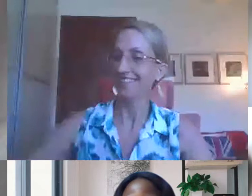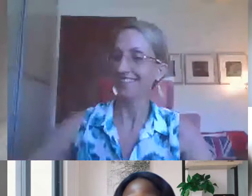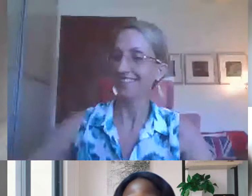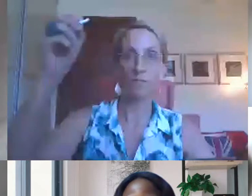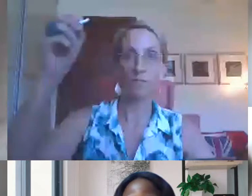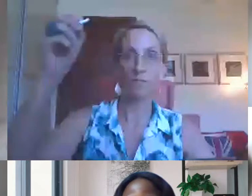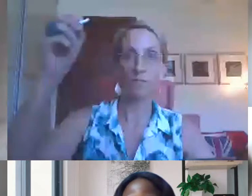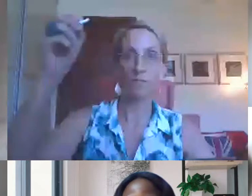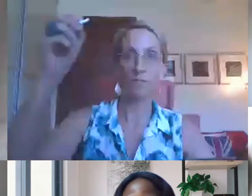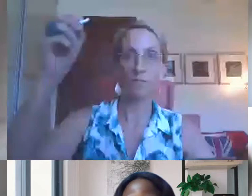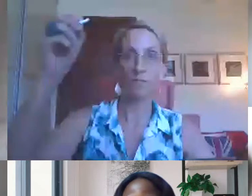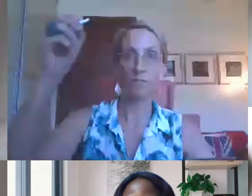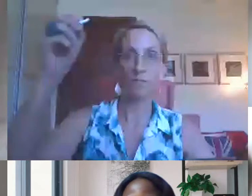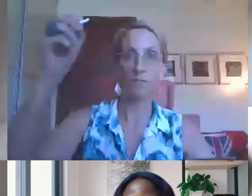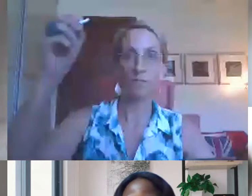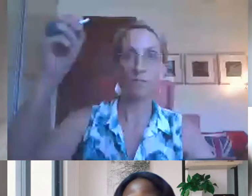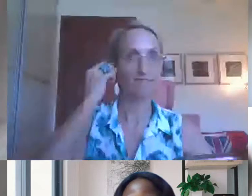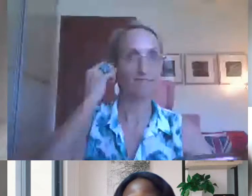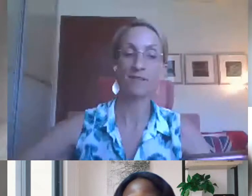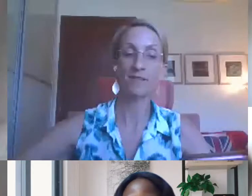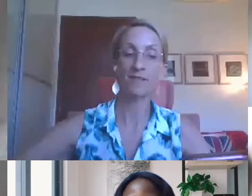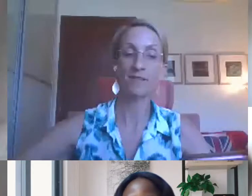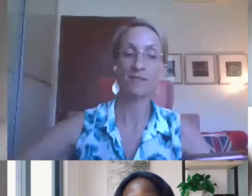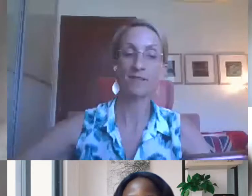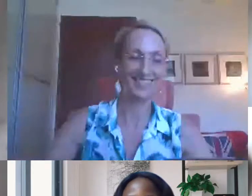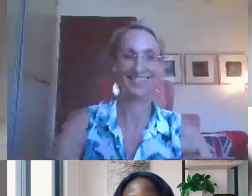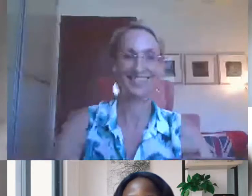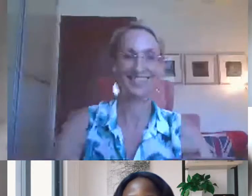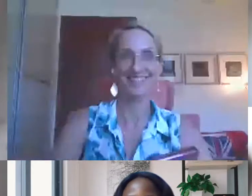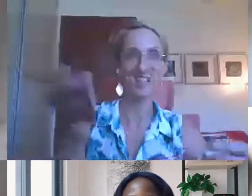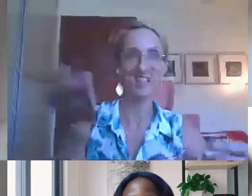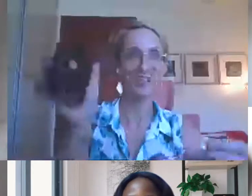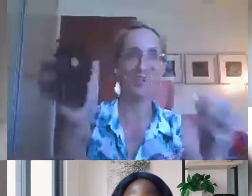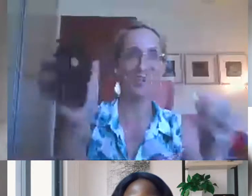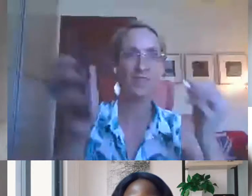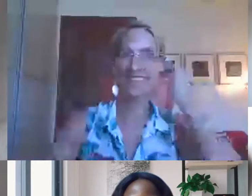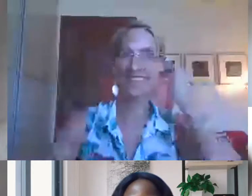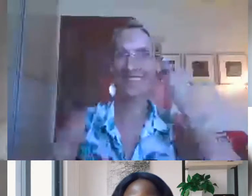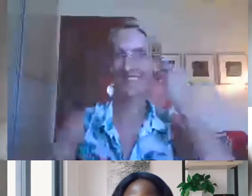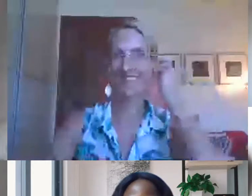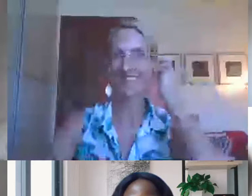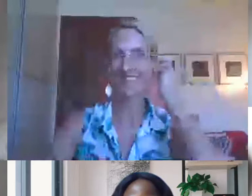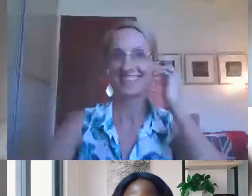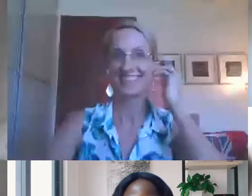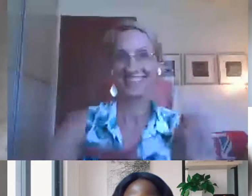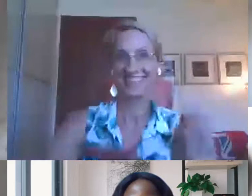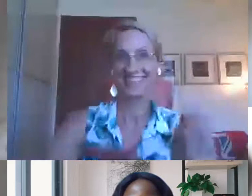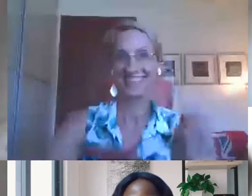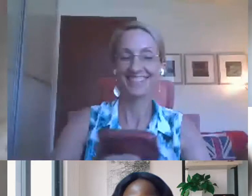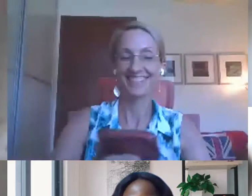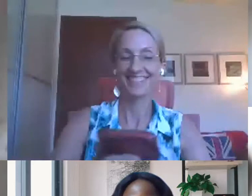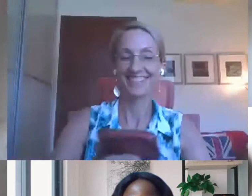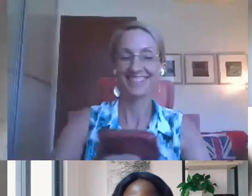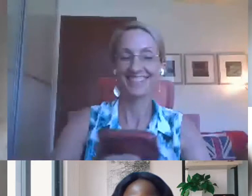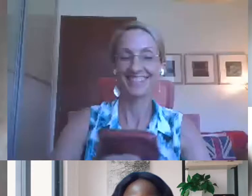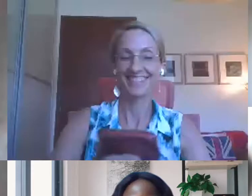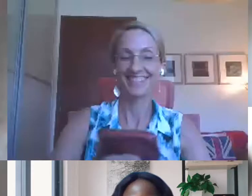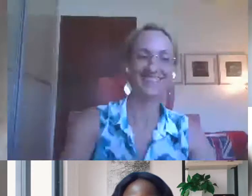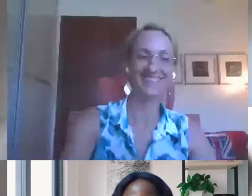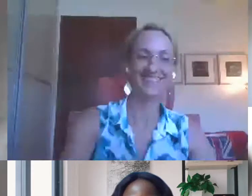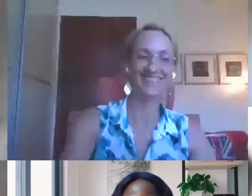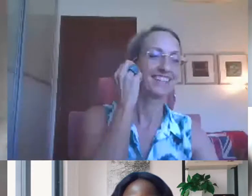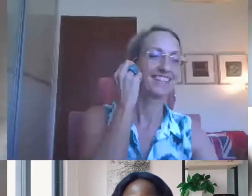to get the skills they need for jobs. And the job that I got right before is what helped me build the skills that I needed to do the